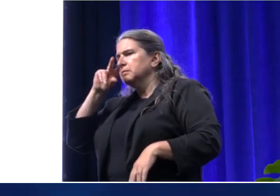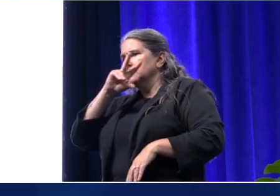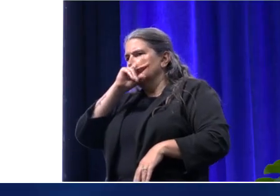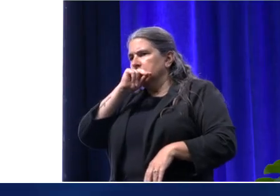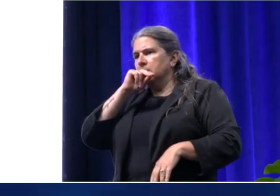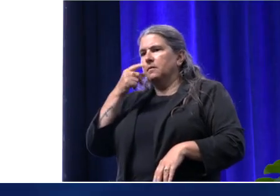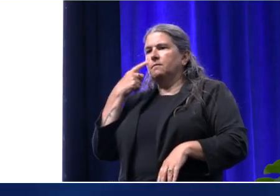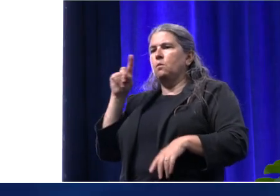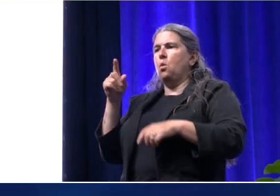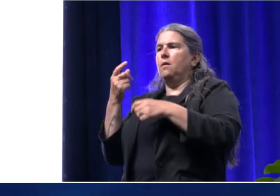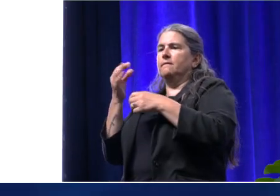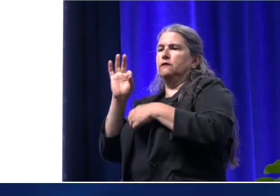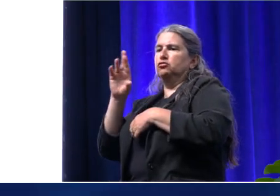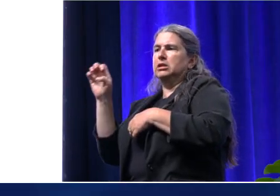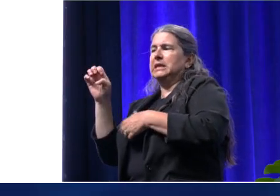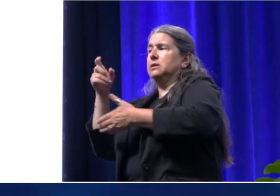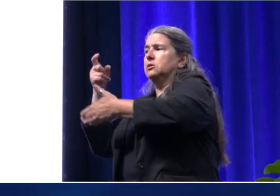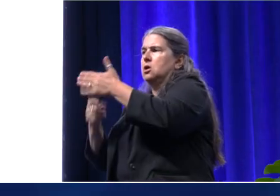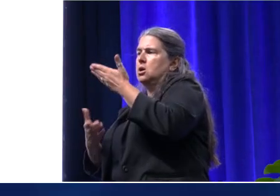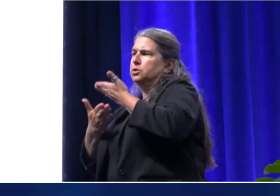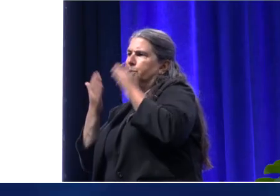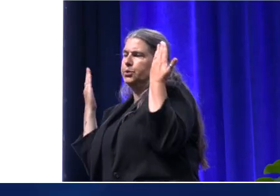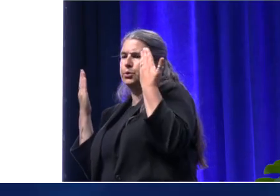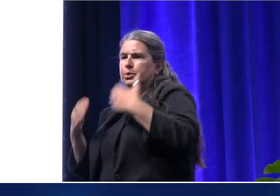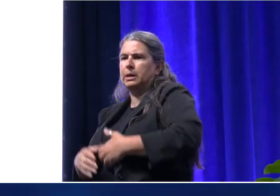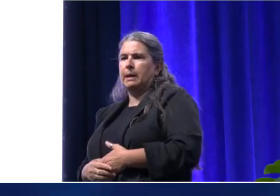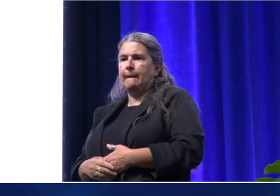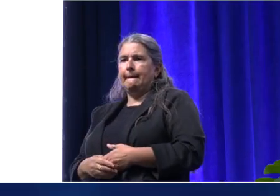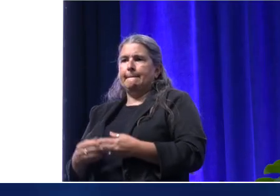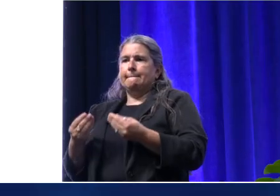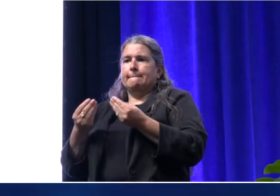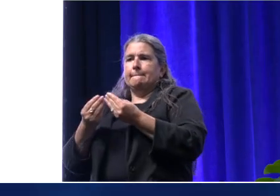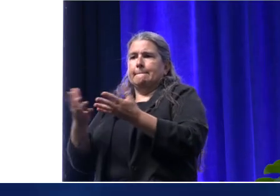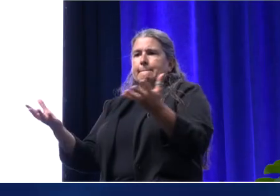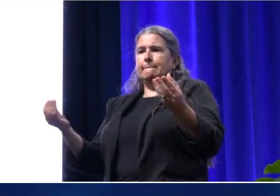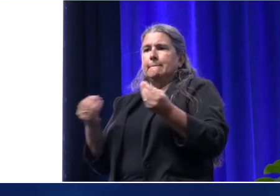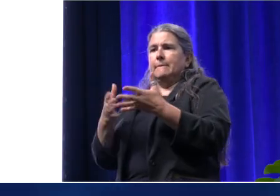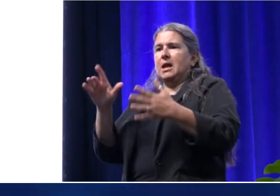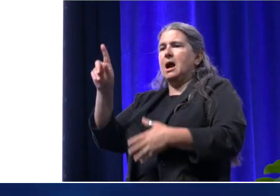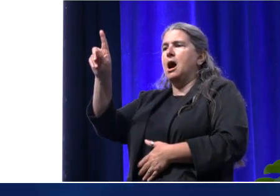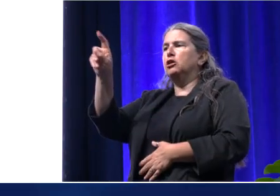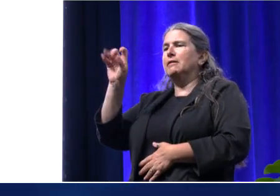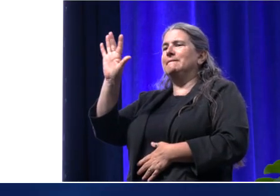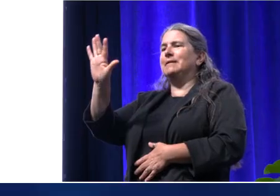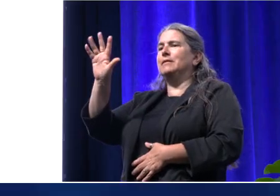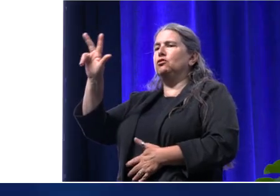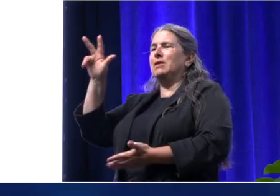sent 163,000 doses of naloxone to the state of Maine.